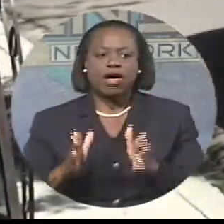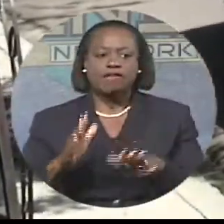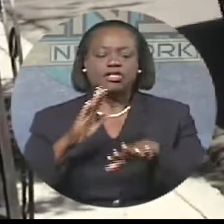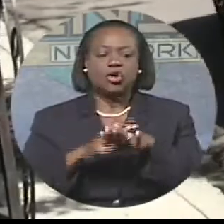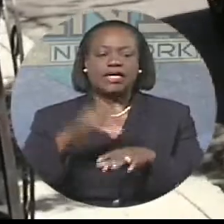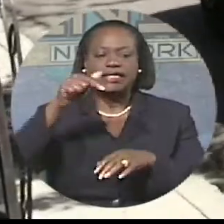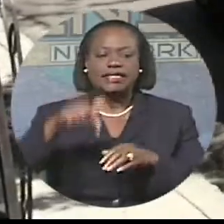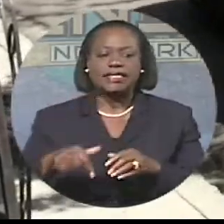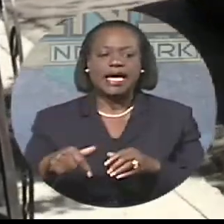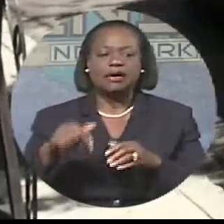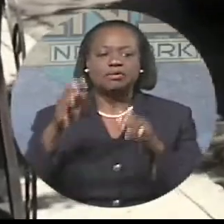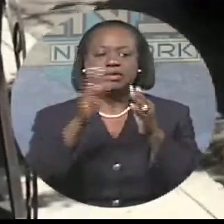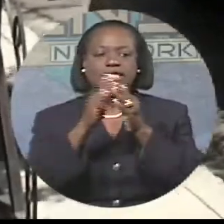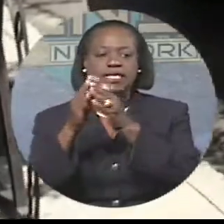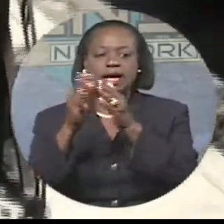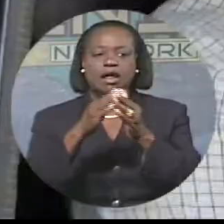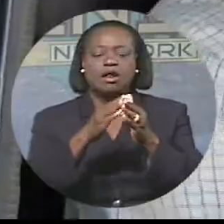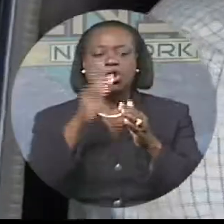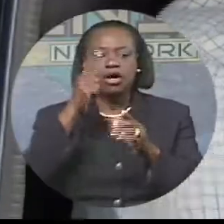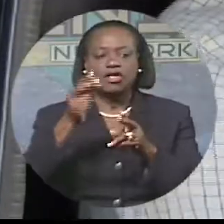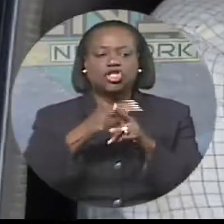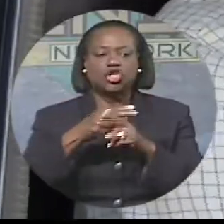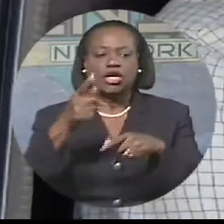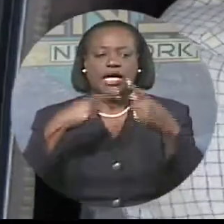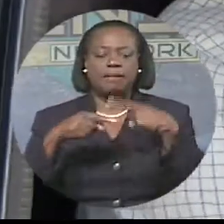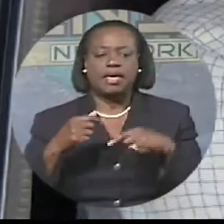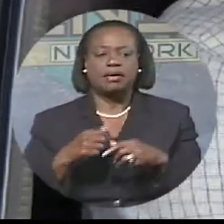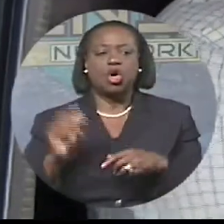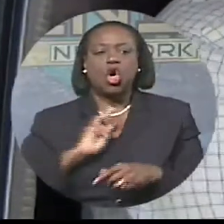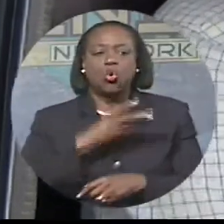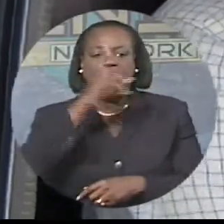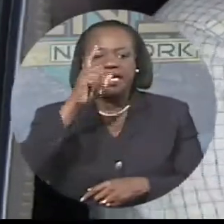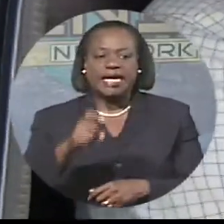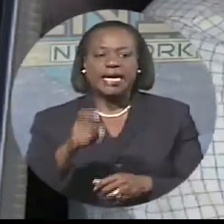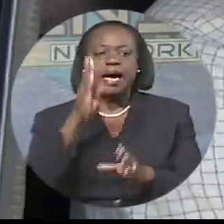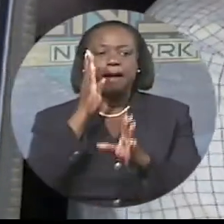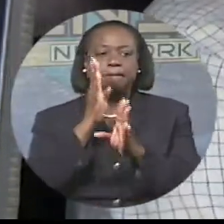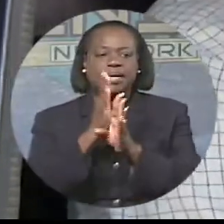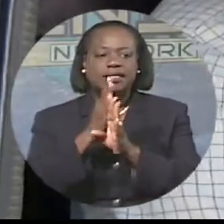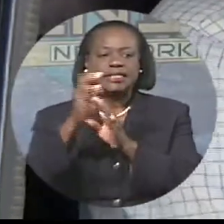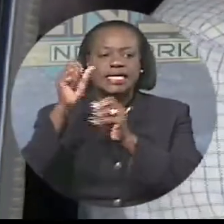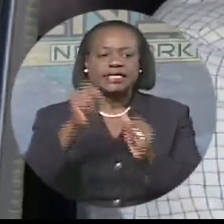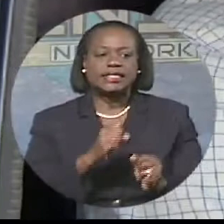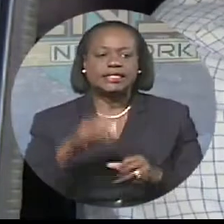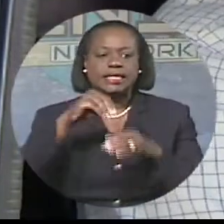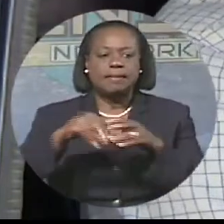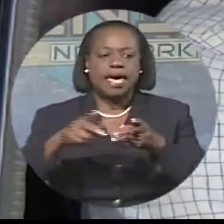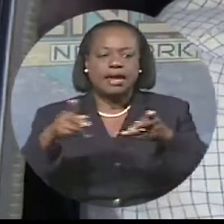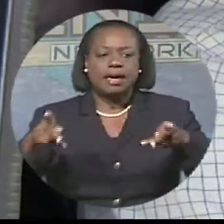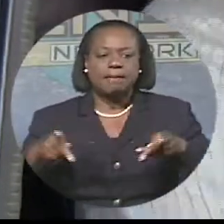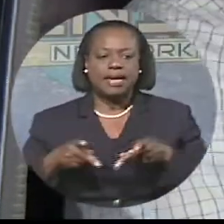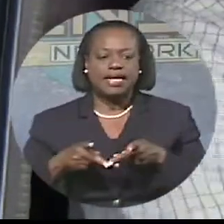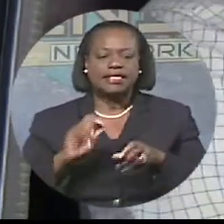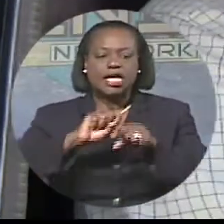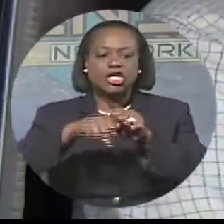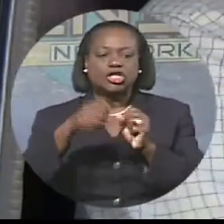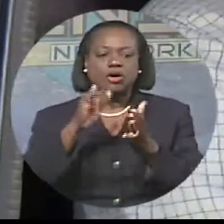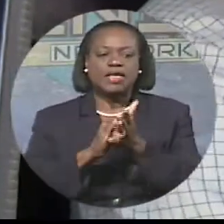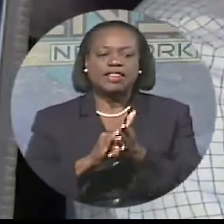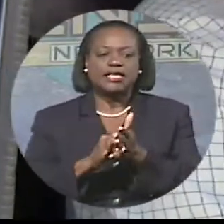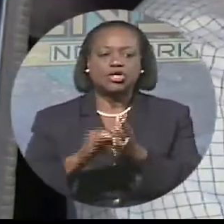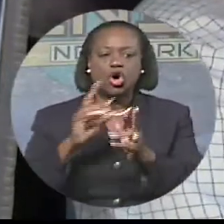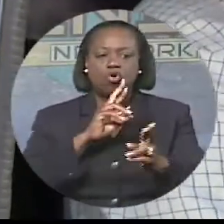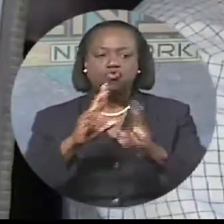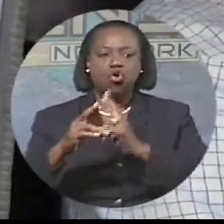admitted to shortcomings among bus drivers. We really need a busing system in place so that this you know, road rage could